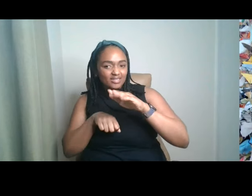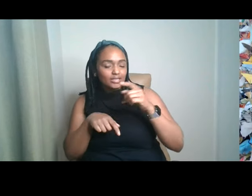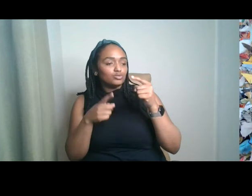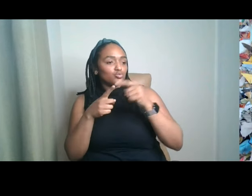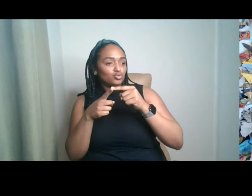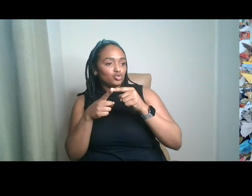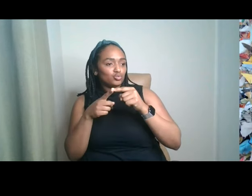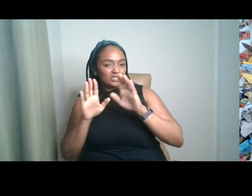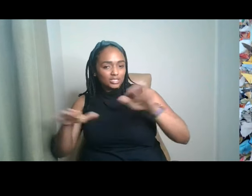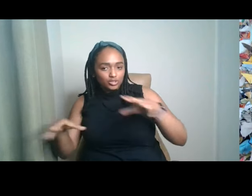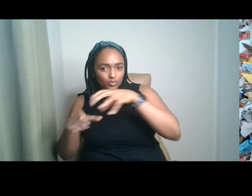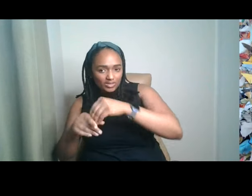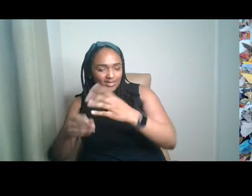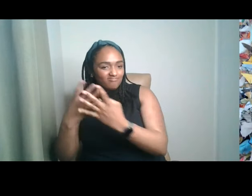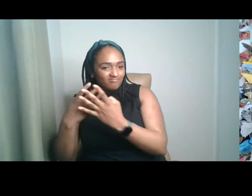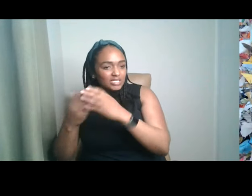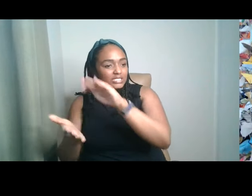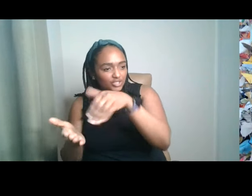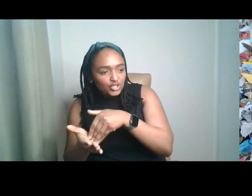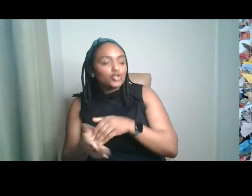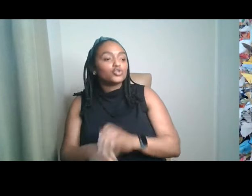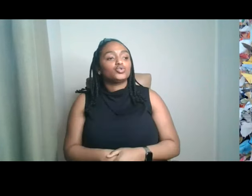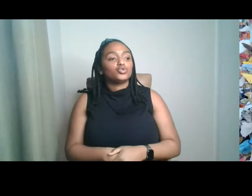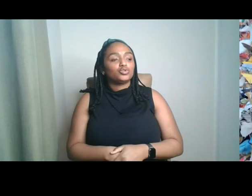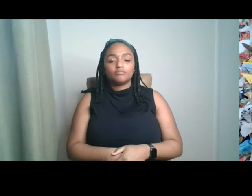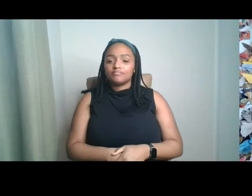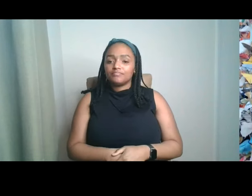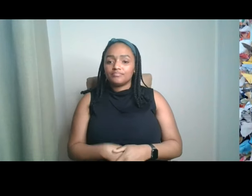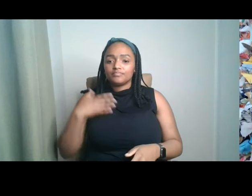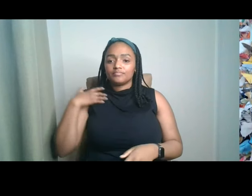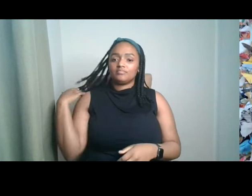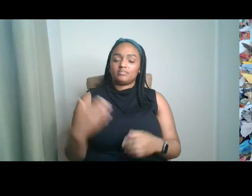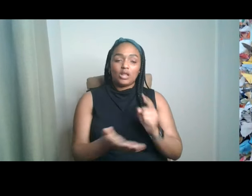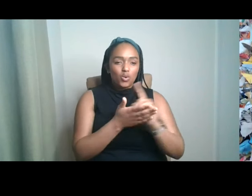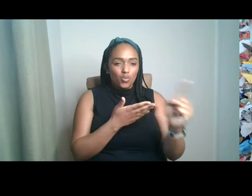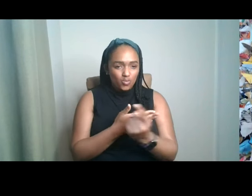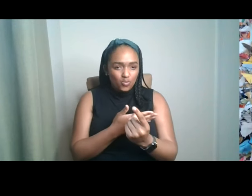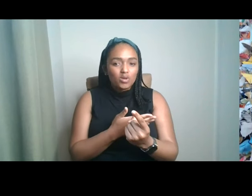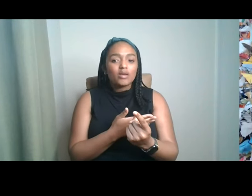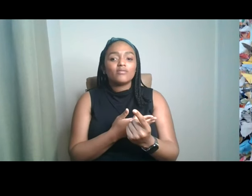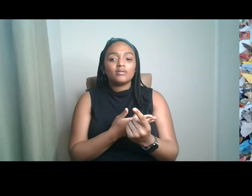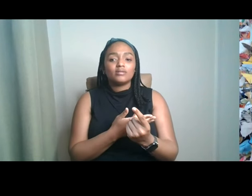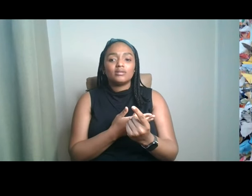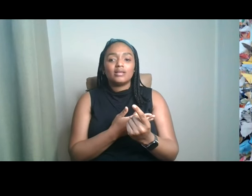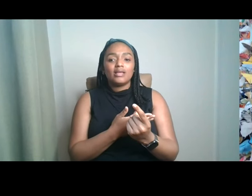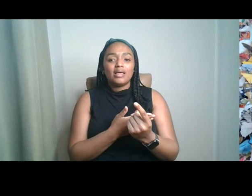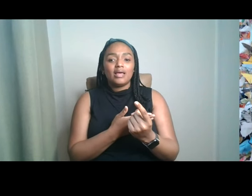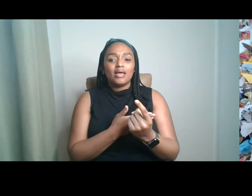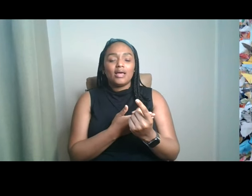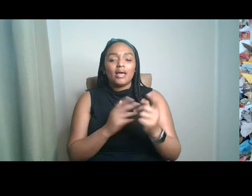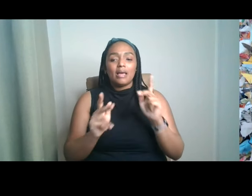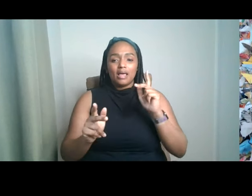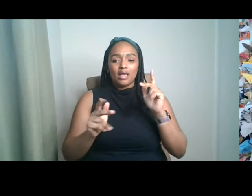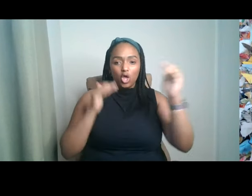vote. About a week after that, almost 40 youth activists and adult allies went to Washington, D.C. at